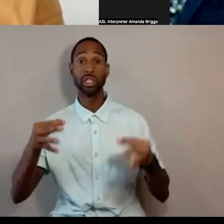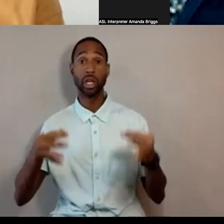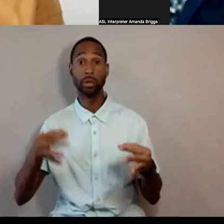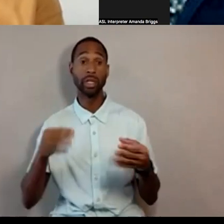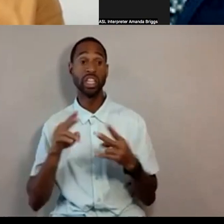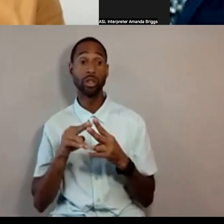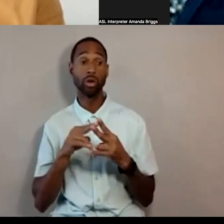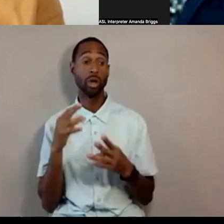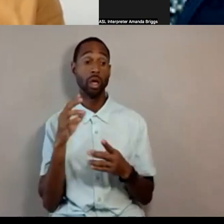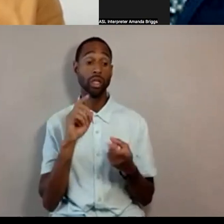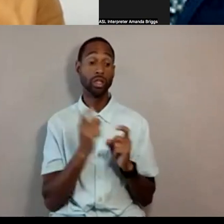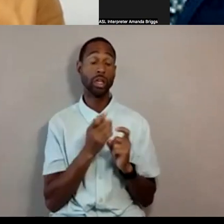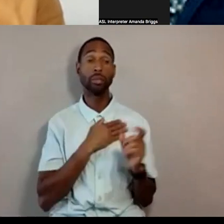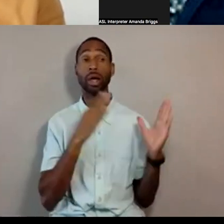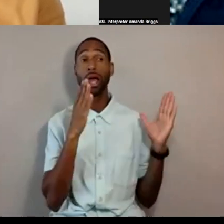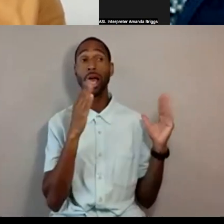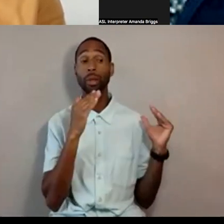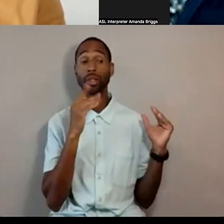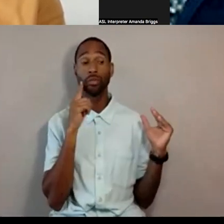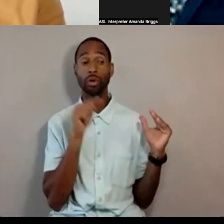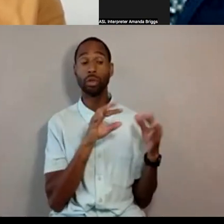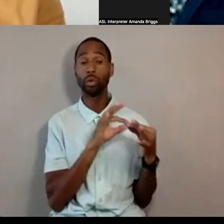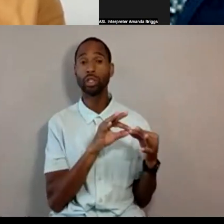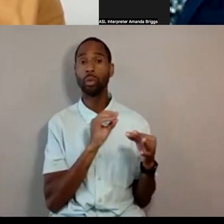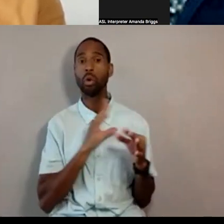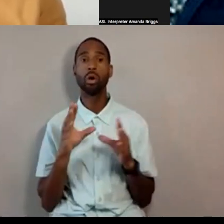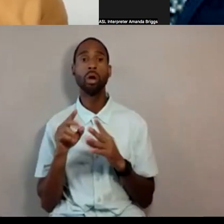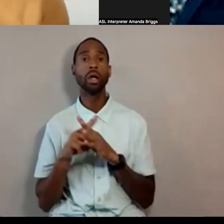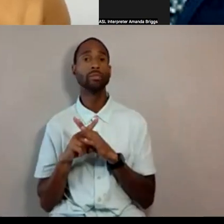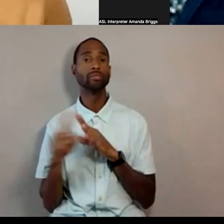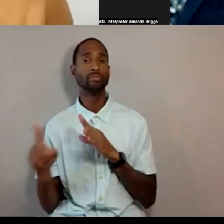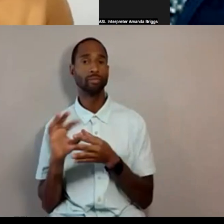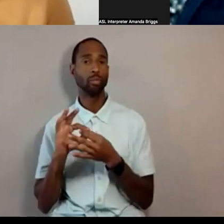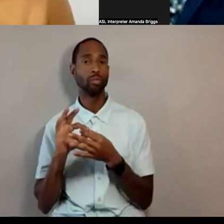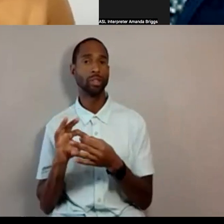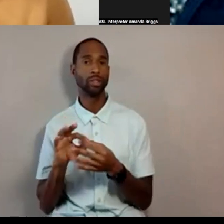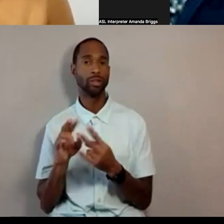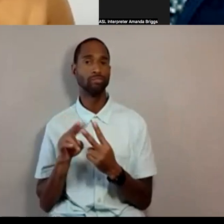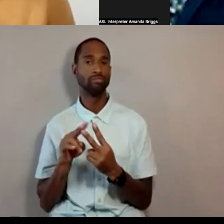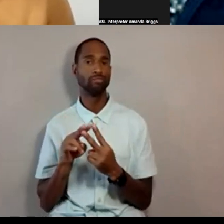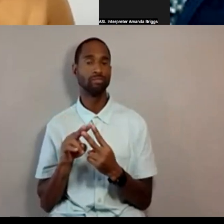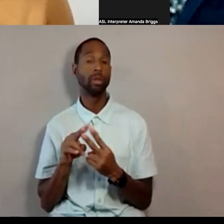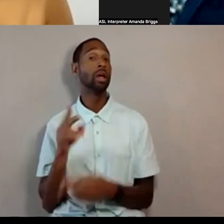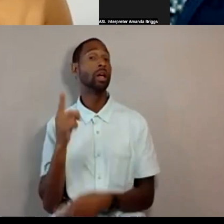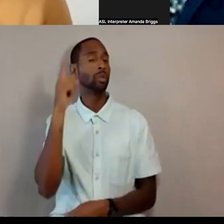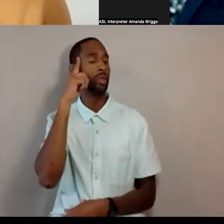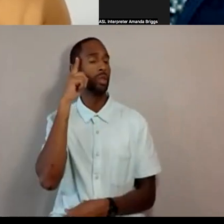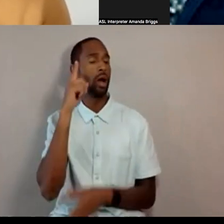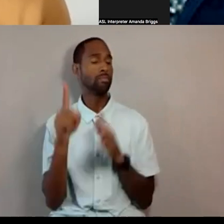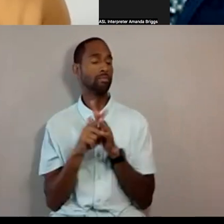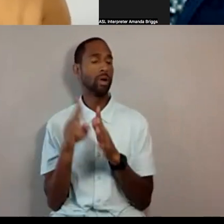my expectations in the relationship or to exit the relationship? So I think that's one thought that I'll share on